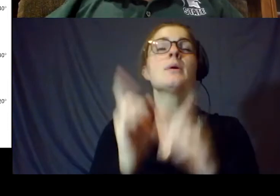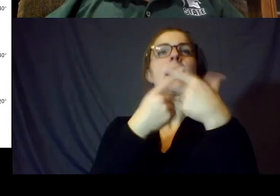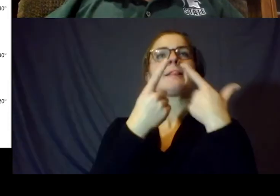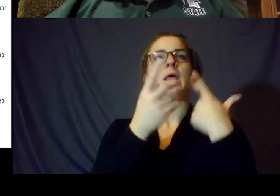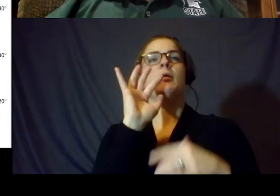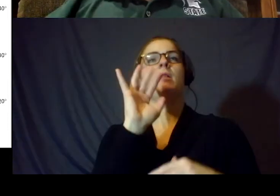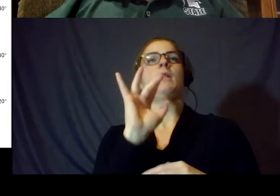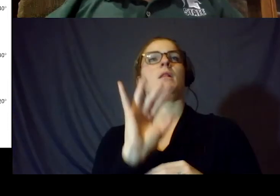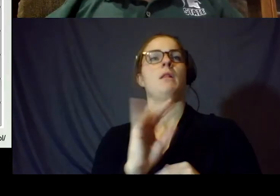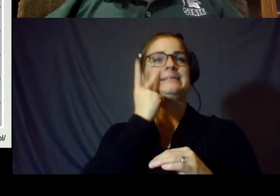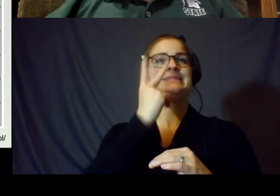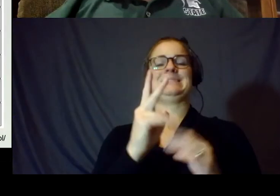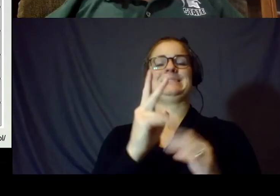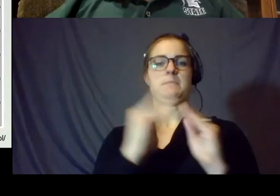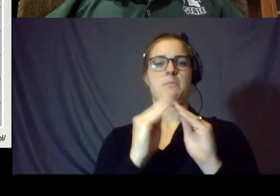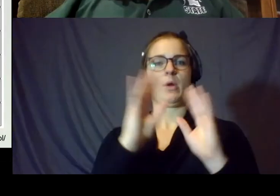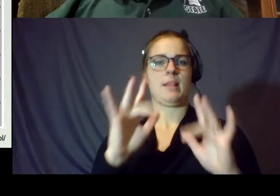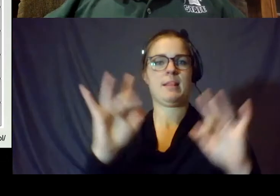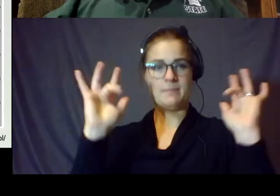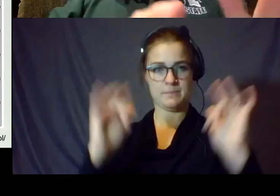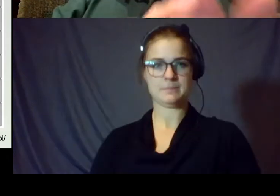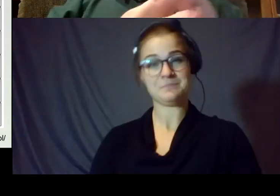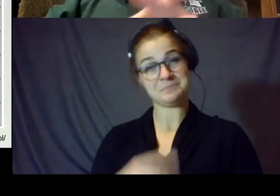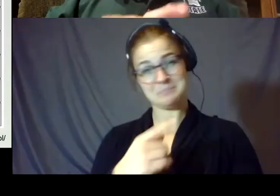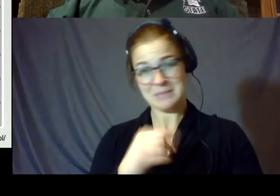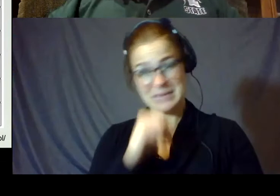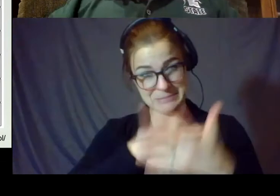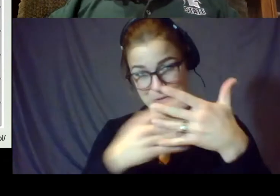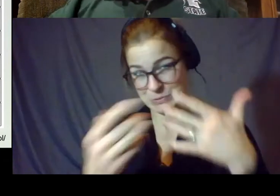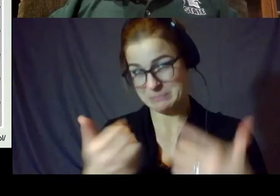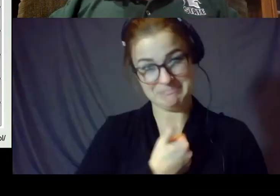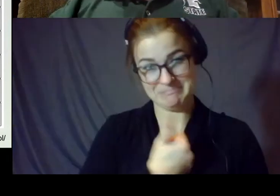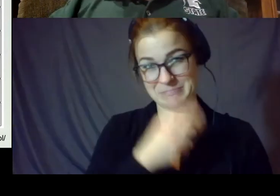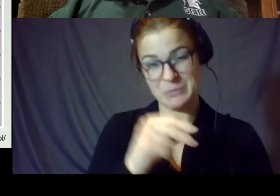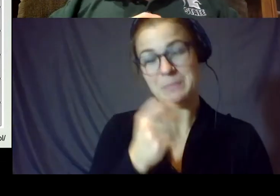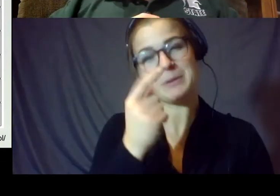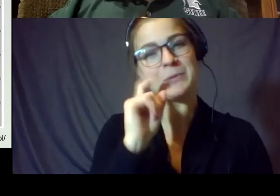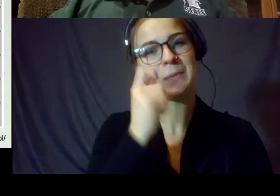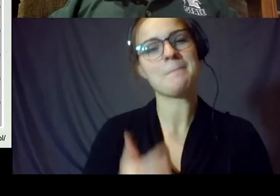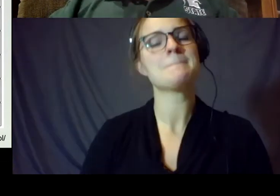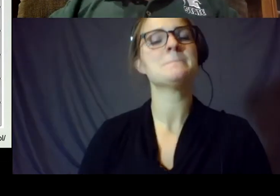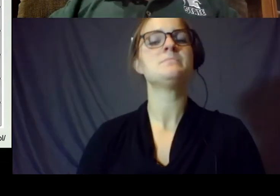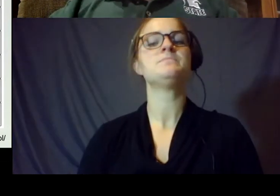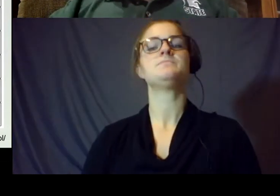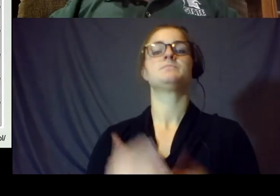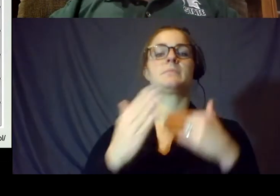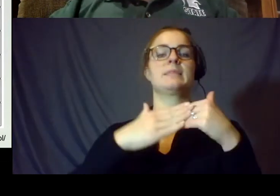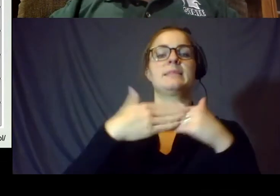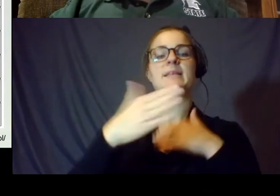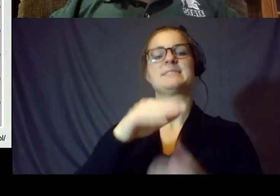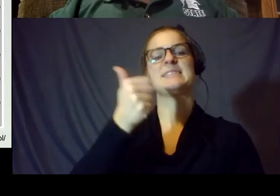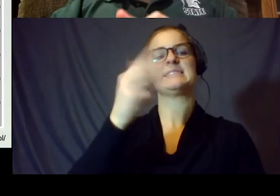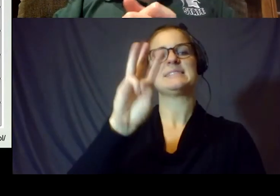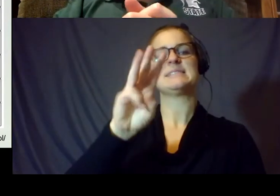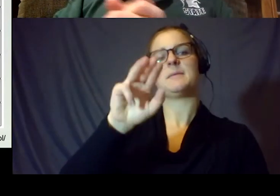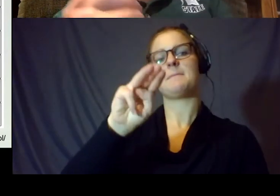schedule. I just thought it was neat. Here are the next 16 minima of algol. And if you want this